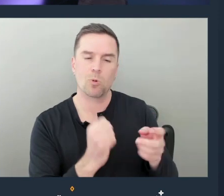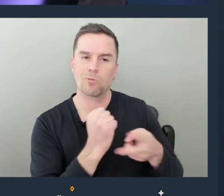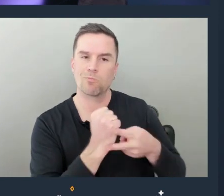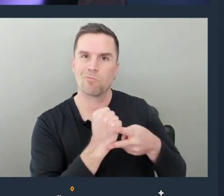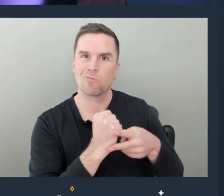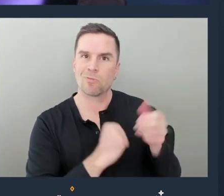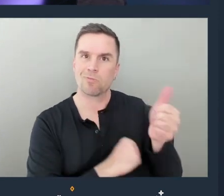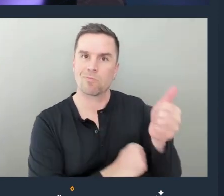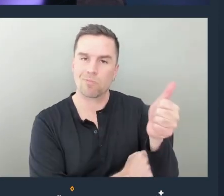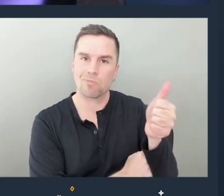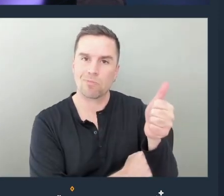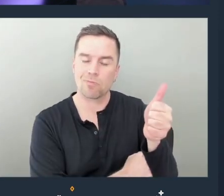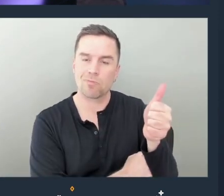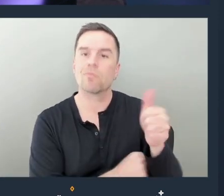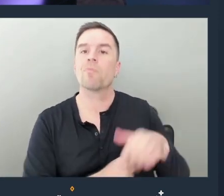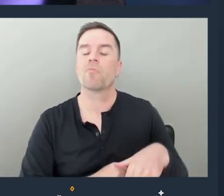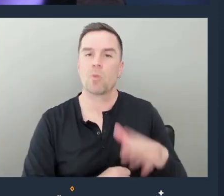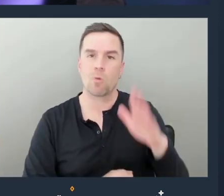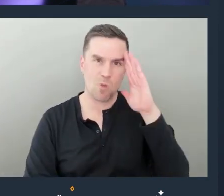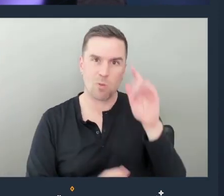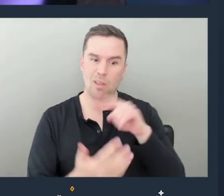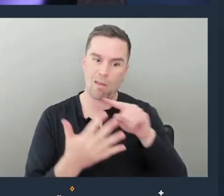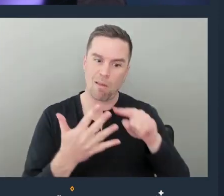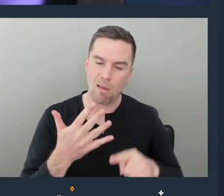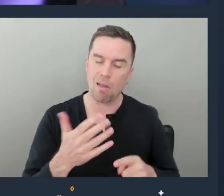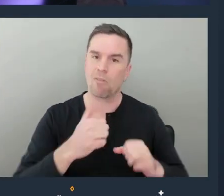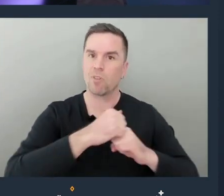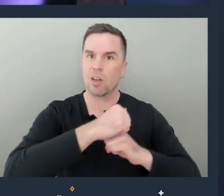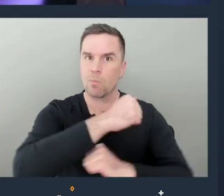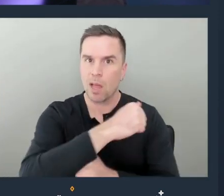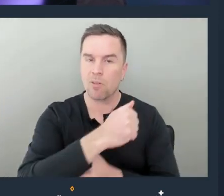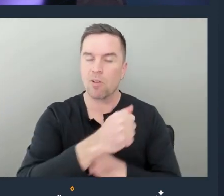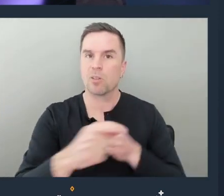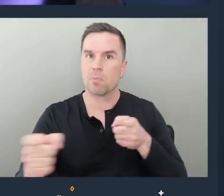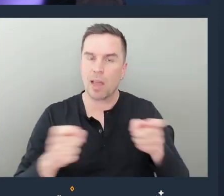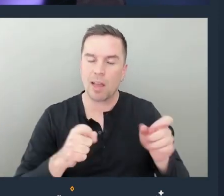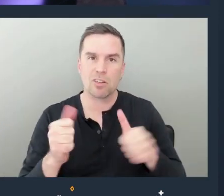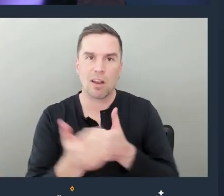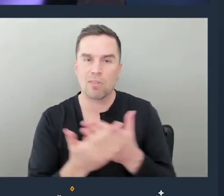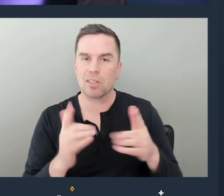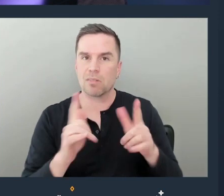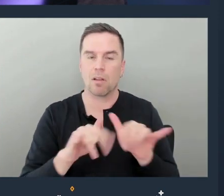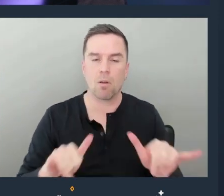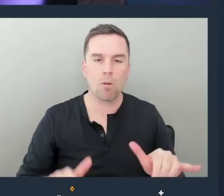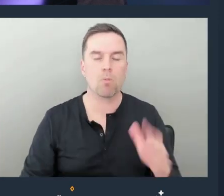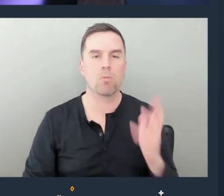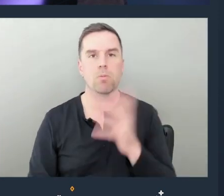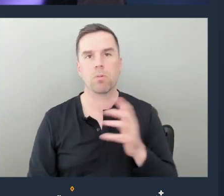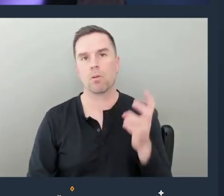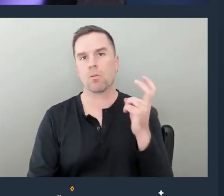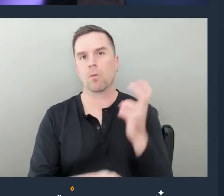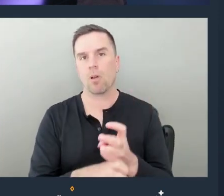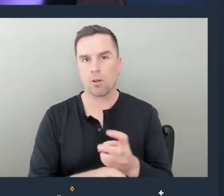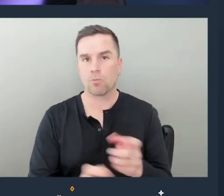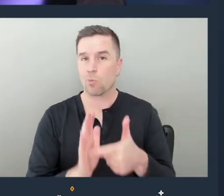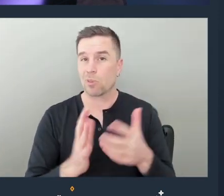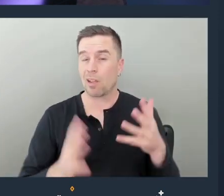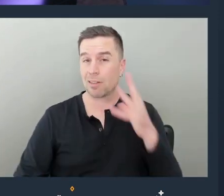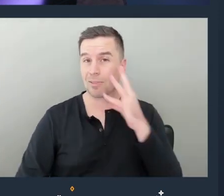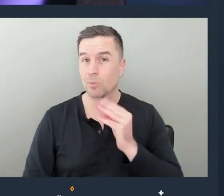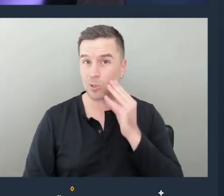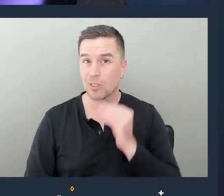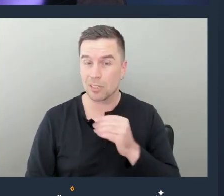these fundamentals all at once is actually really hard. It takes a lot of effort and experience to get it right. We focus daily on raising the